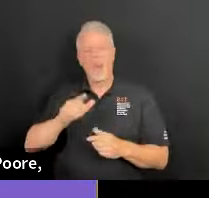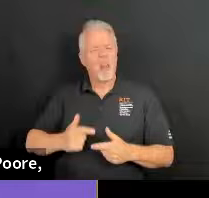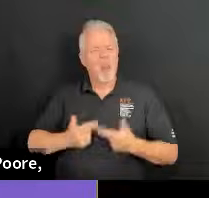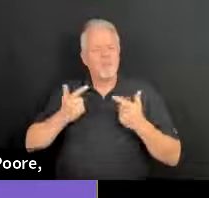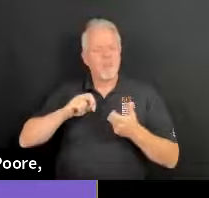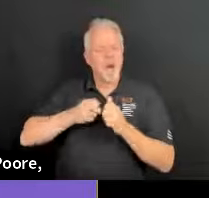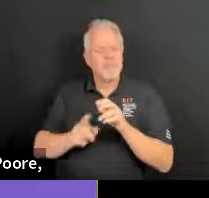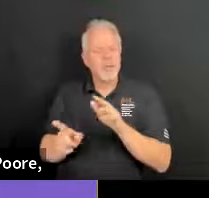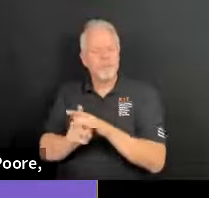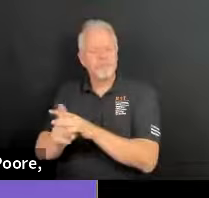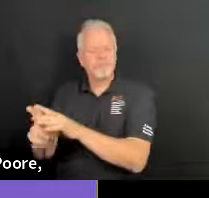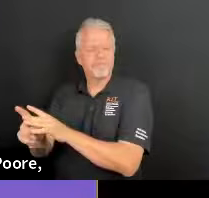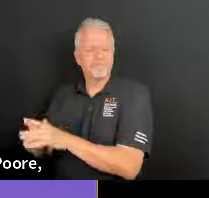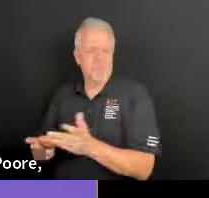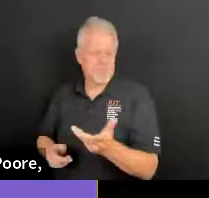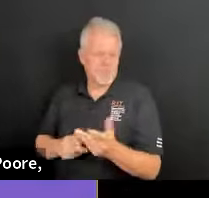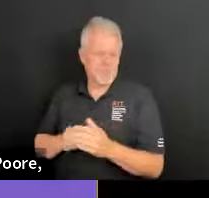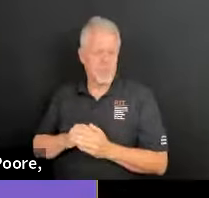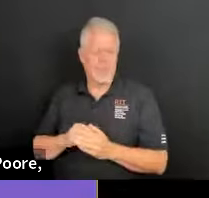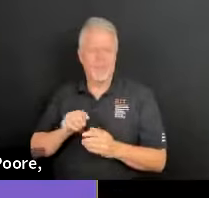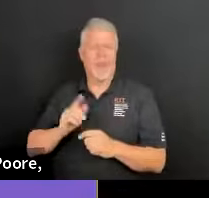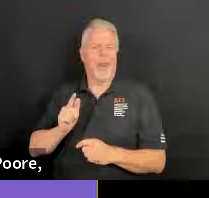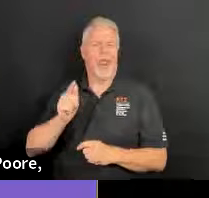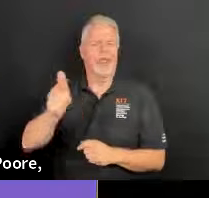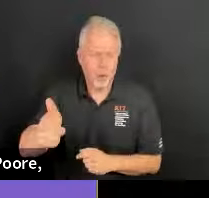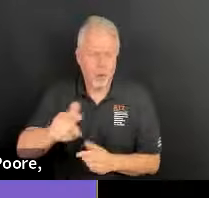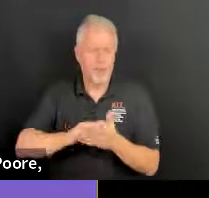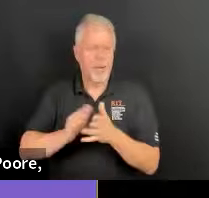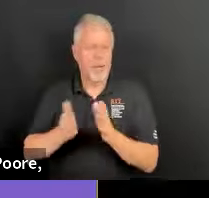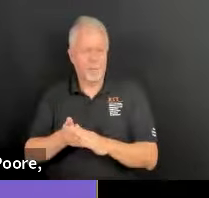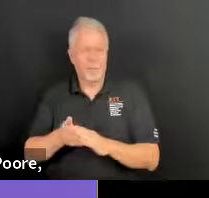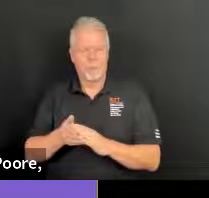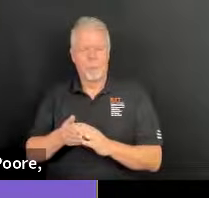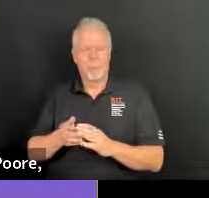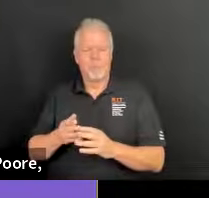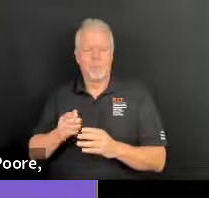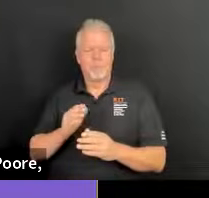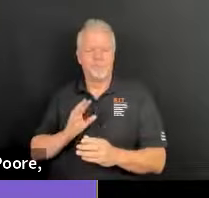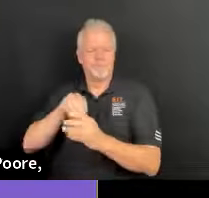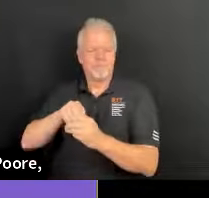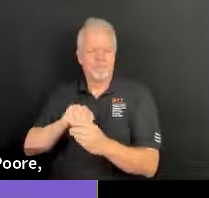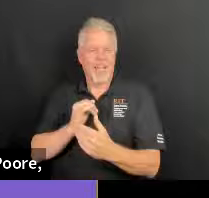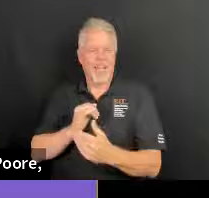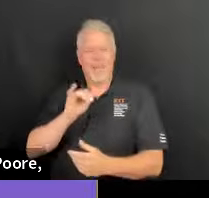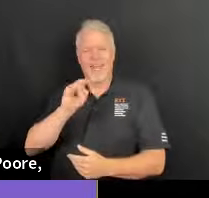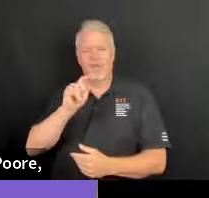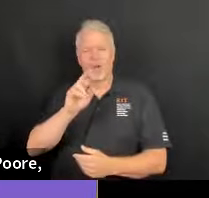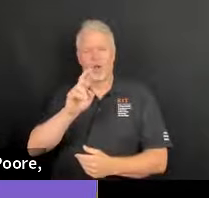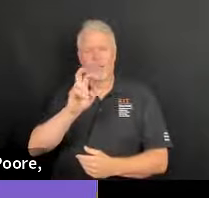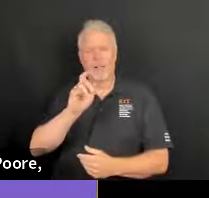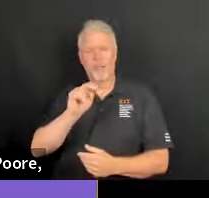able to keep themselves from continuing use, because we know that it comes up again later on in